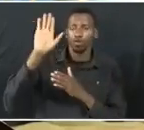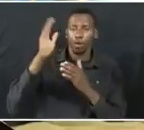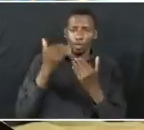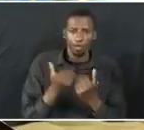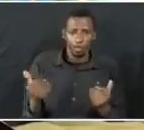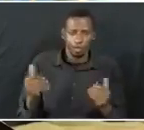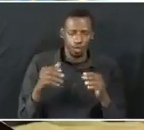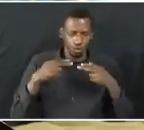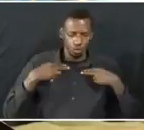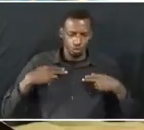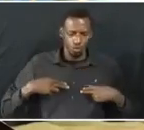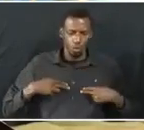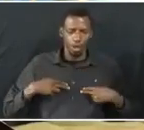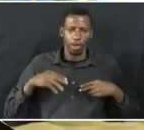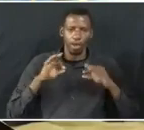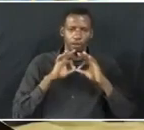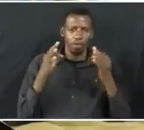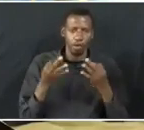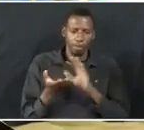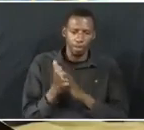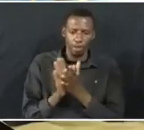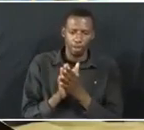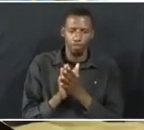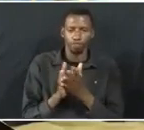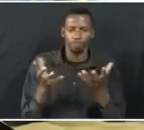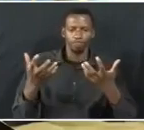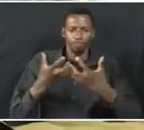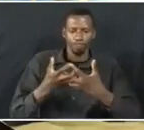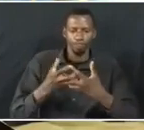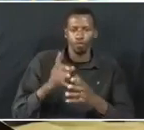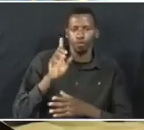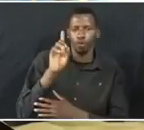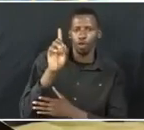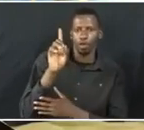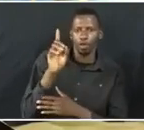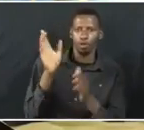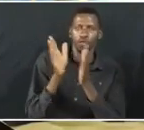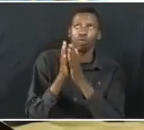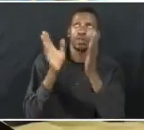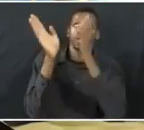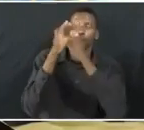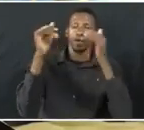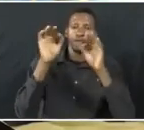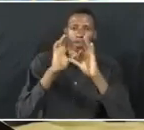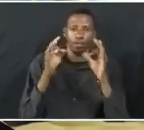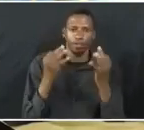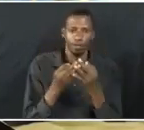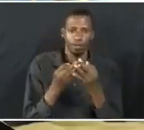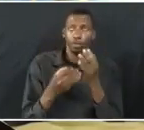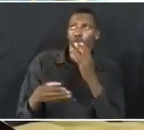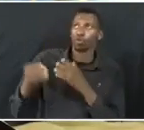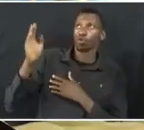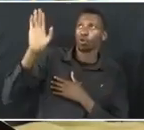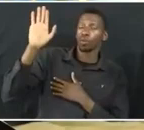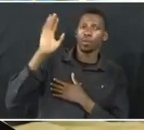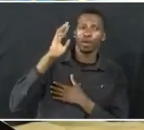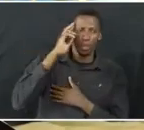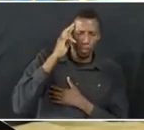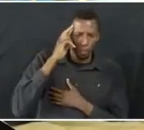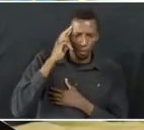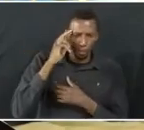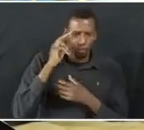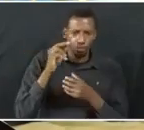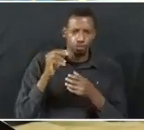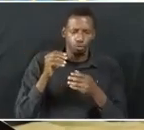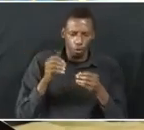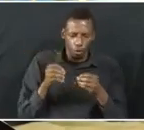might become one with a heavenly family. It was God's purpose to repopulate